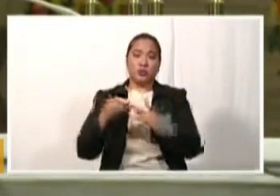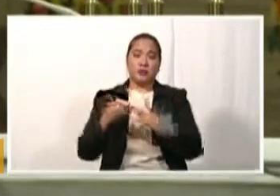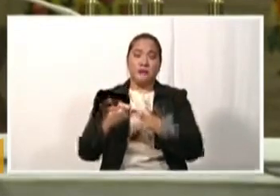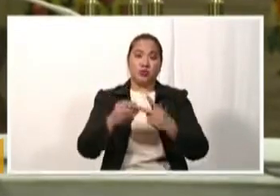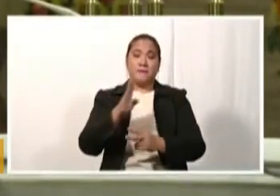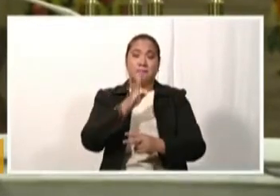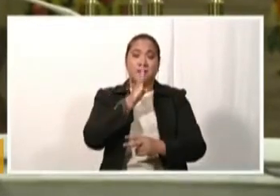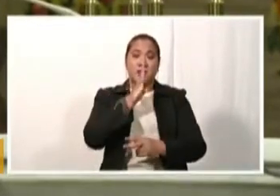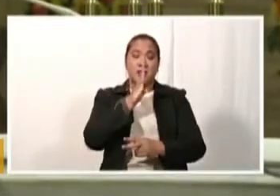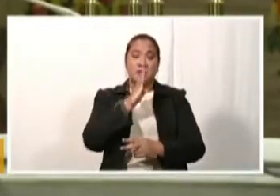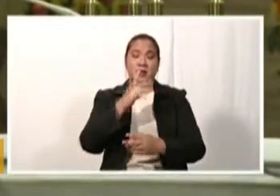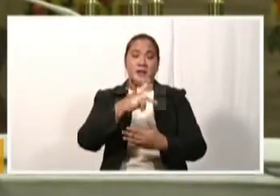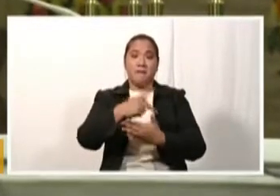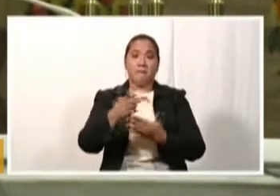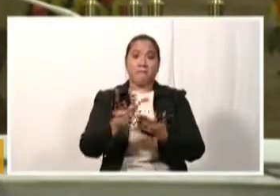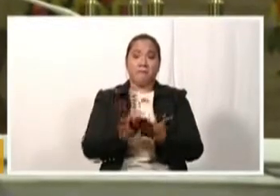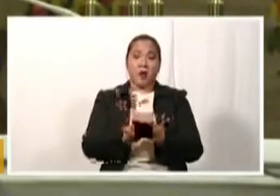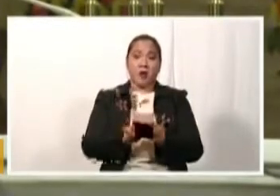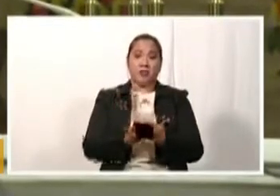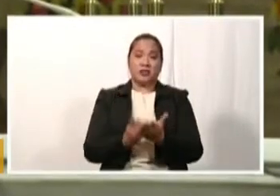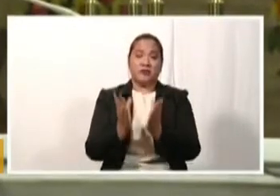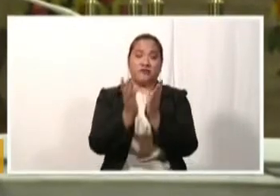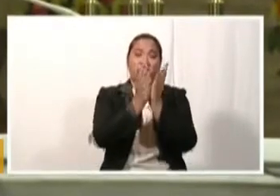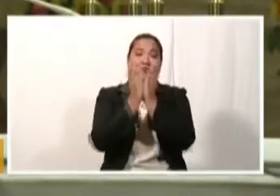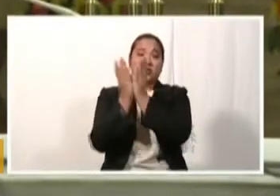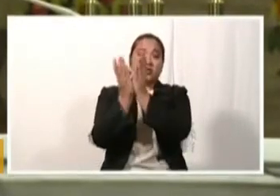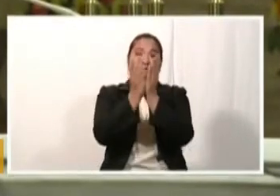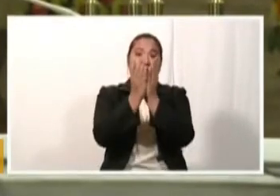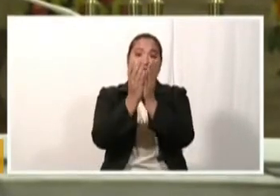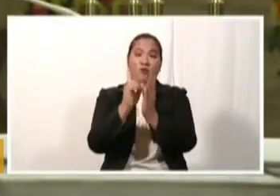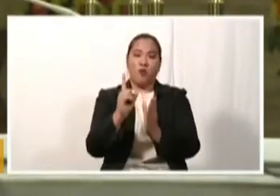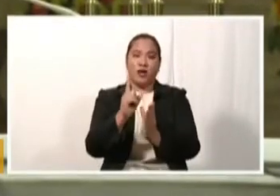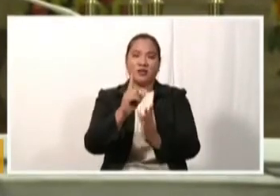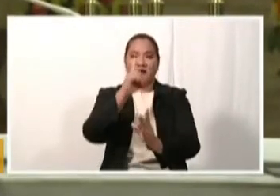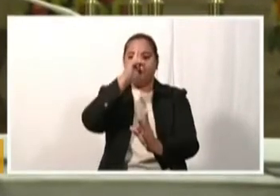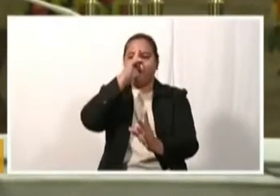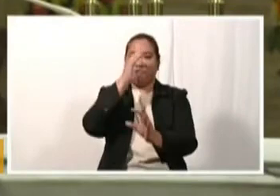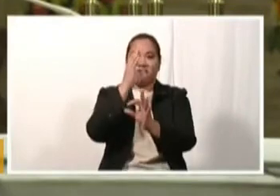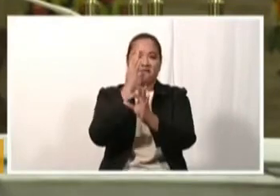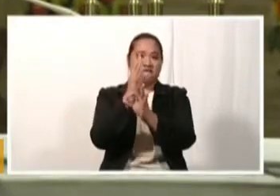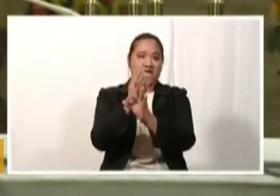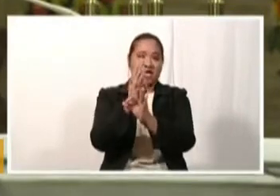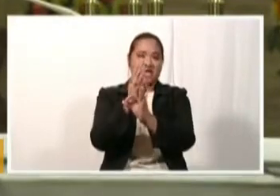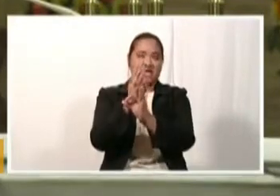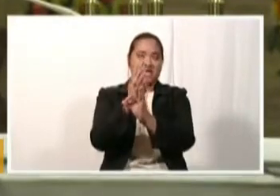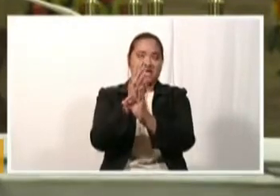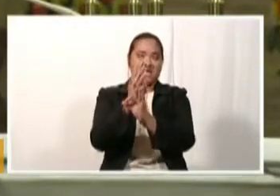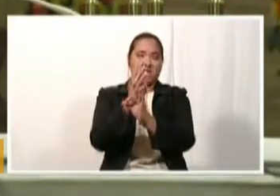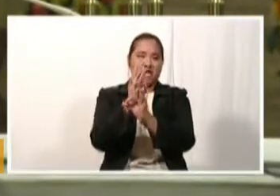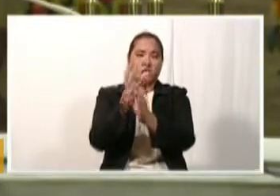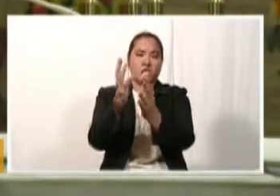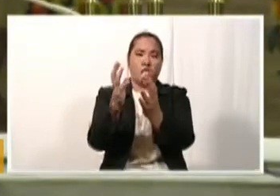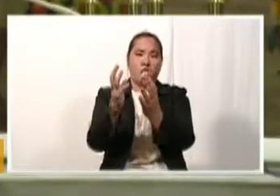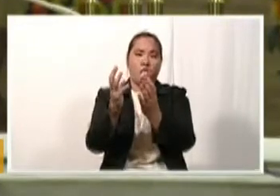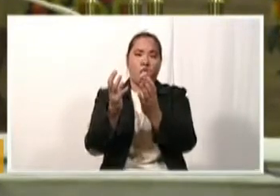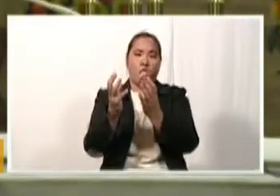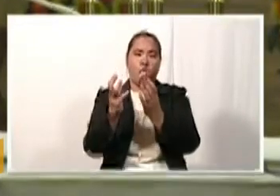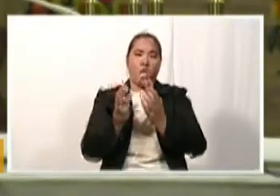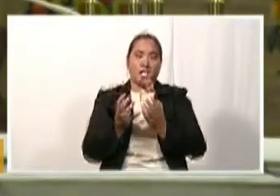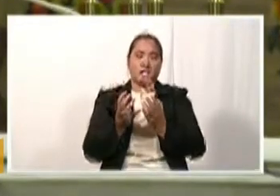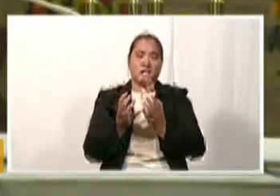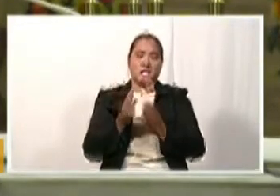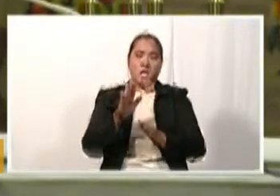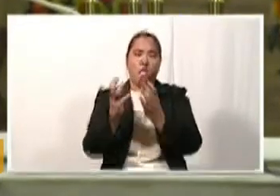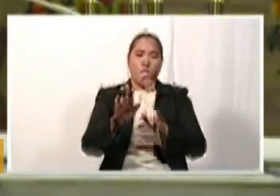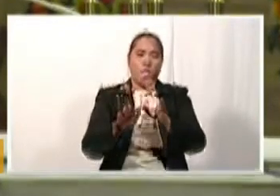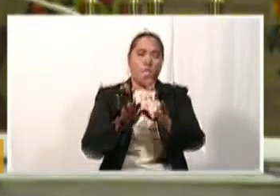be part of the community of faith and that we are willing to